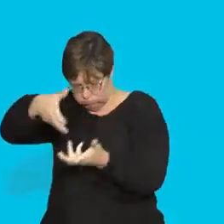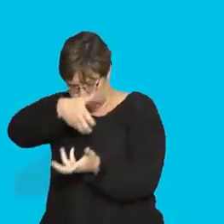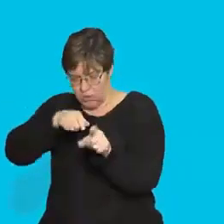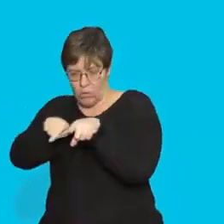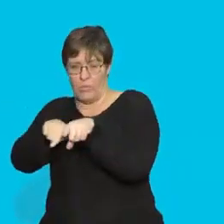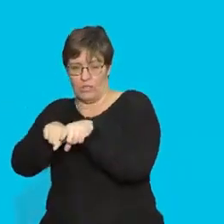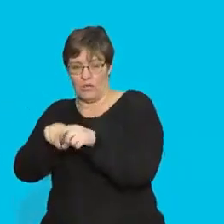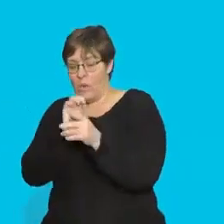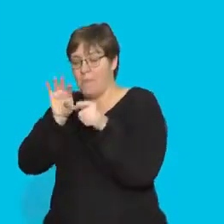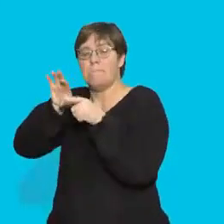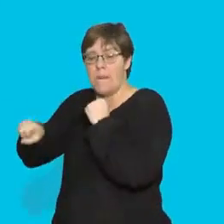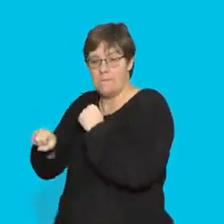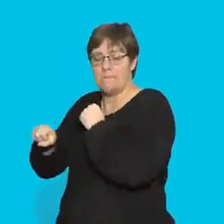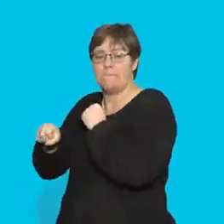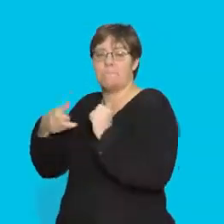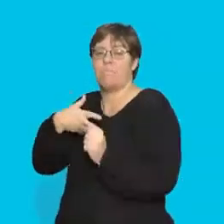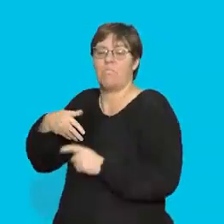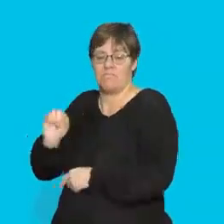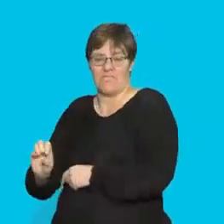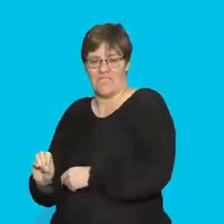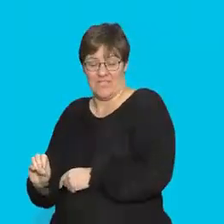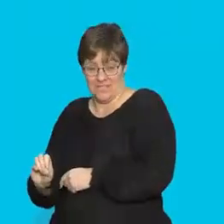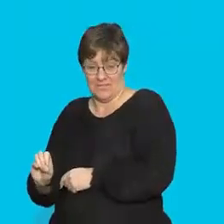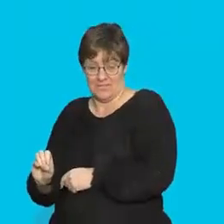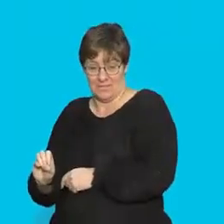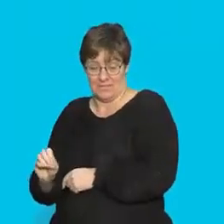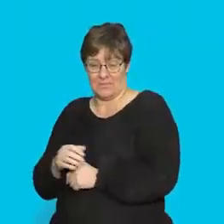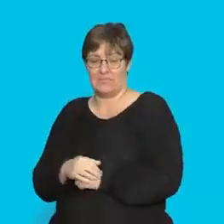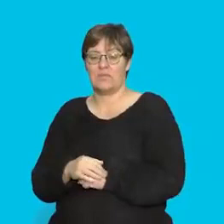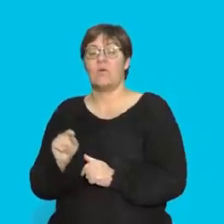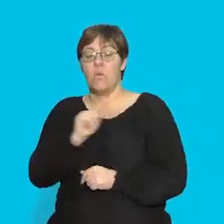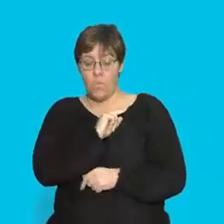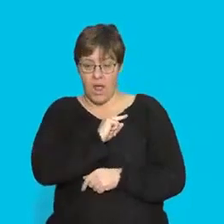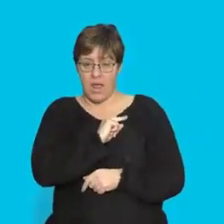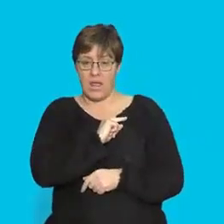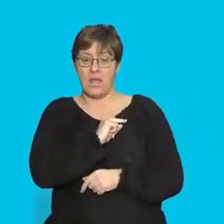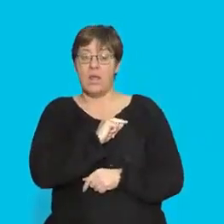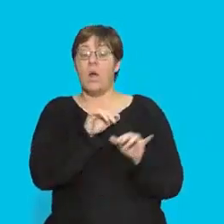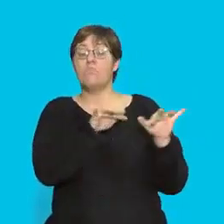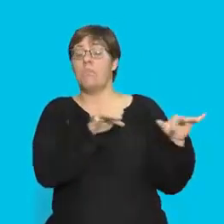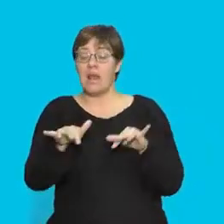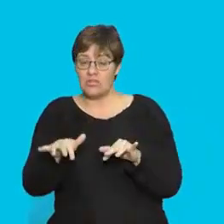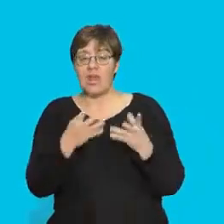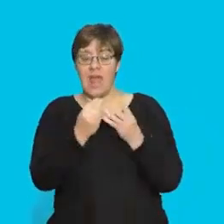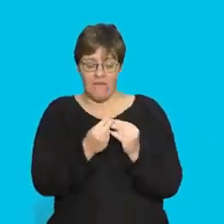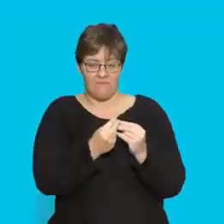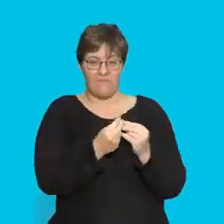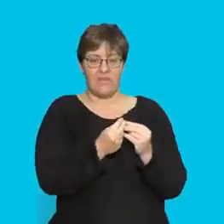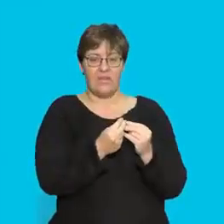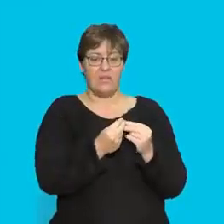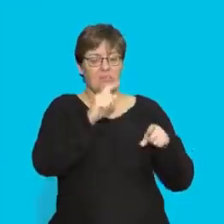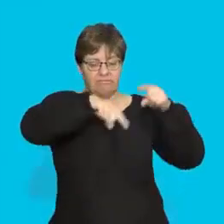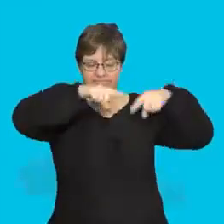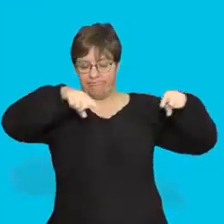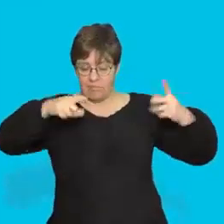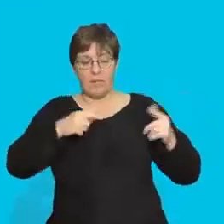same species competing is going to be within a population, because a